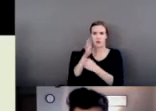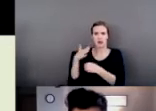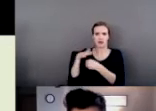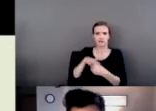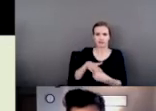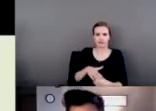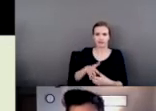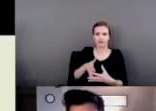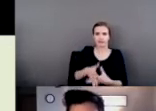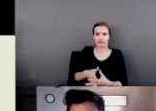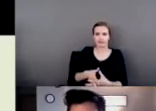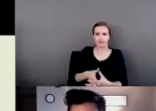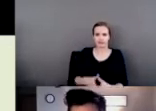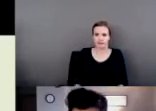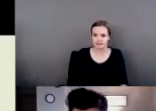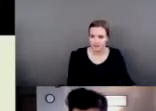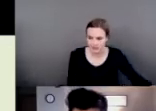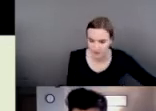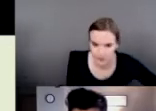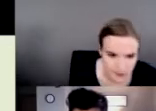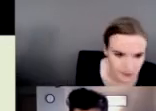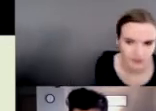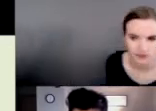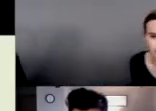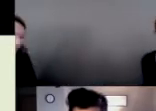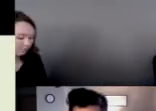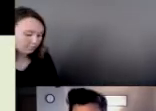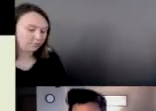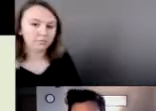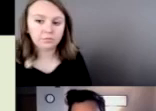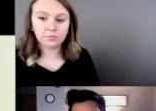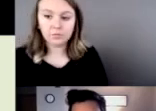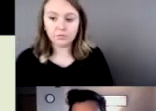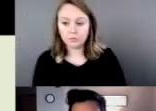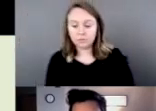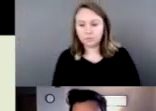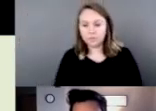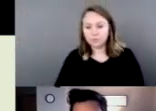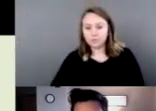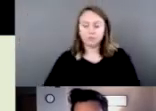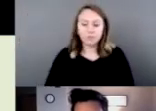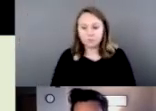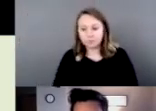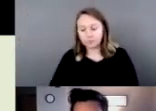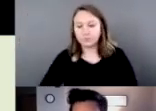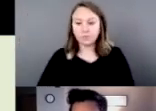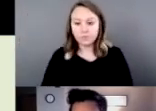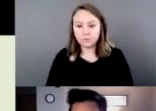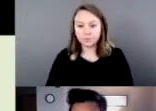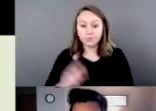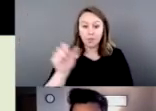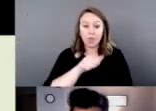generation. Another is historical trauma. And this is a progressive, immense, and